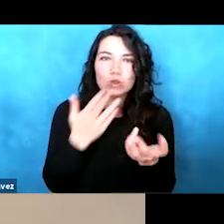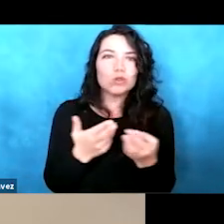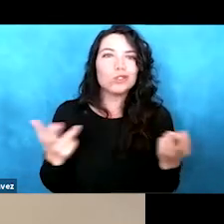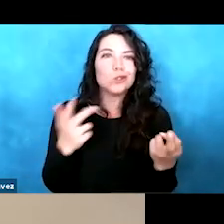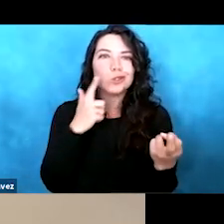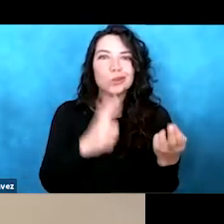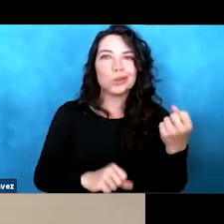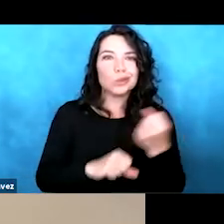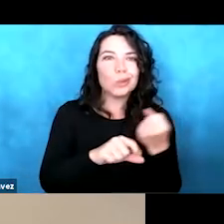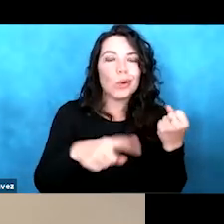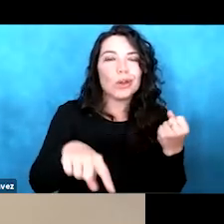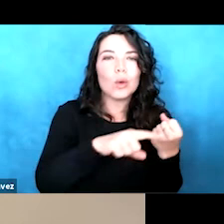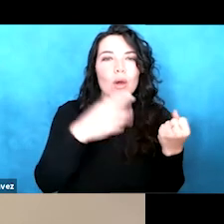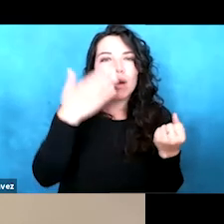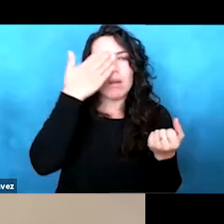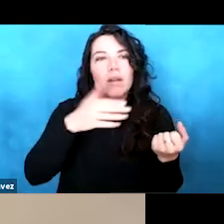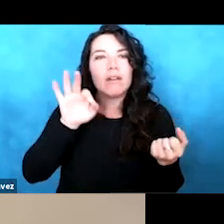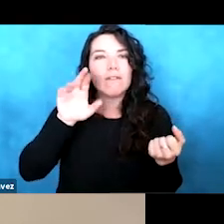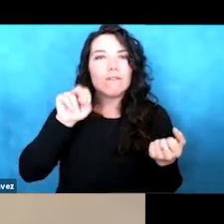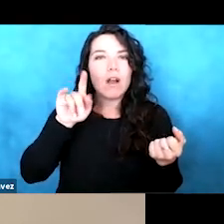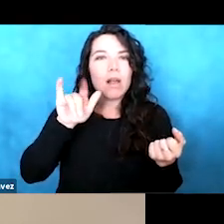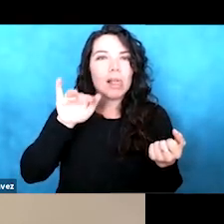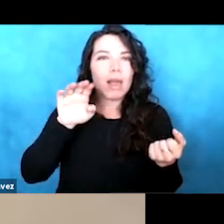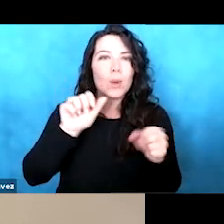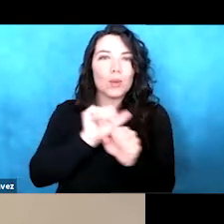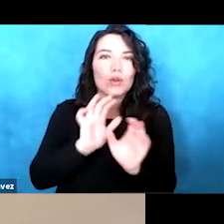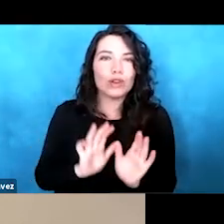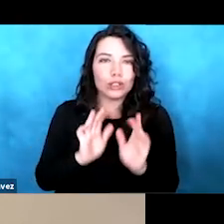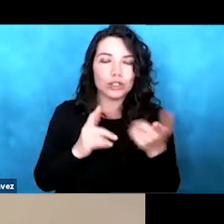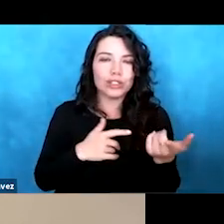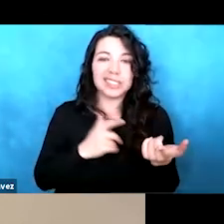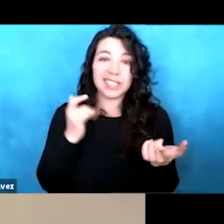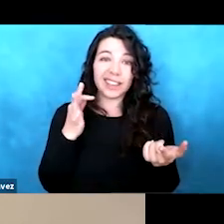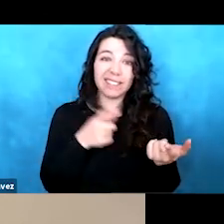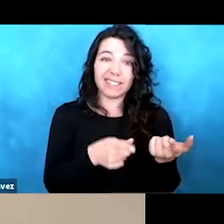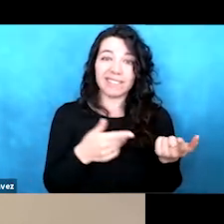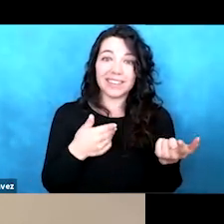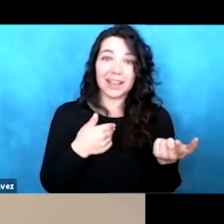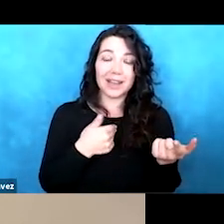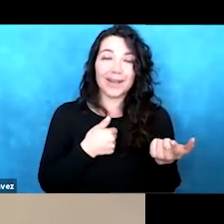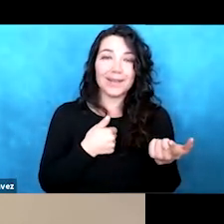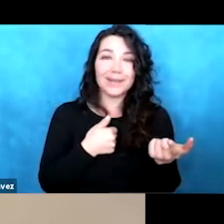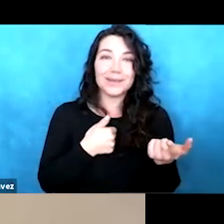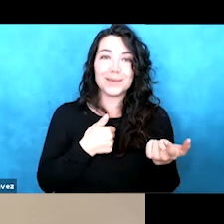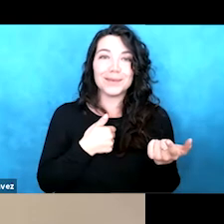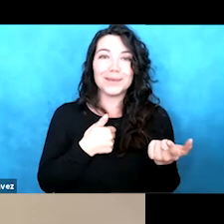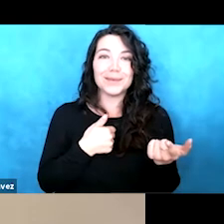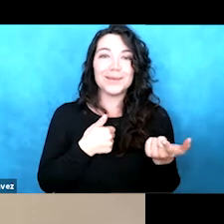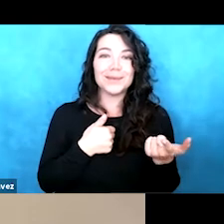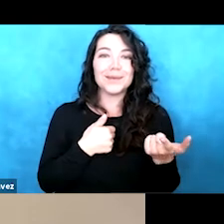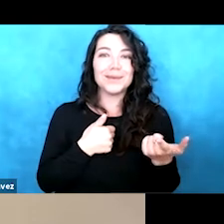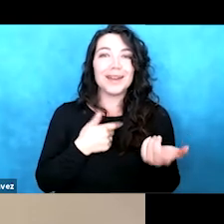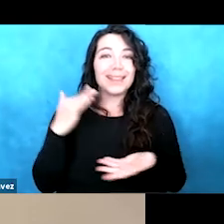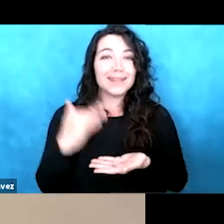frontline workers. If you have a low ratio of kind of support for your frontline